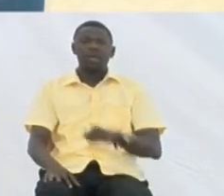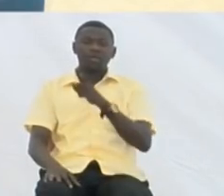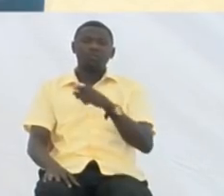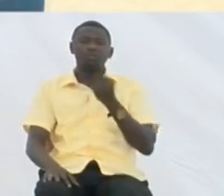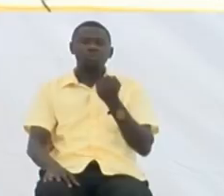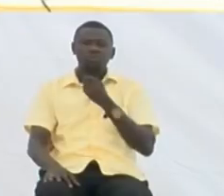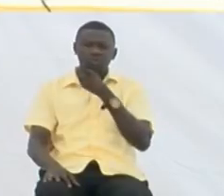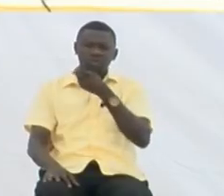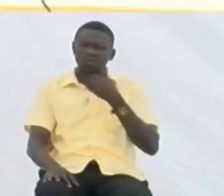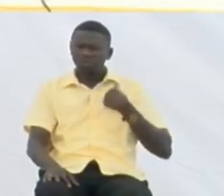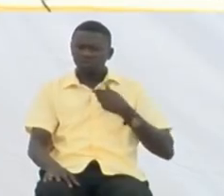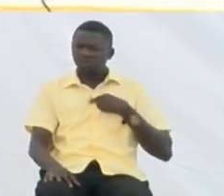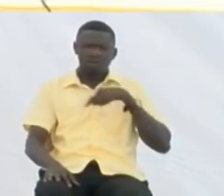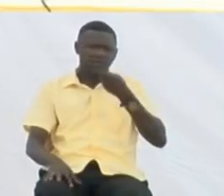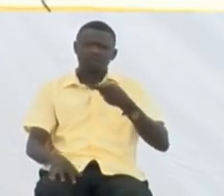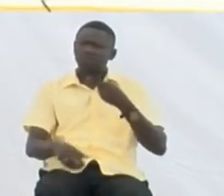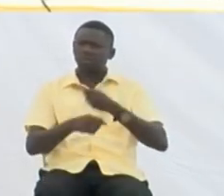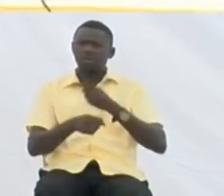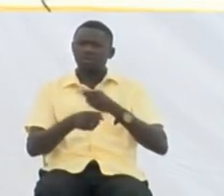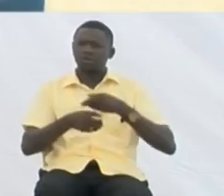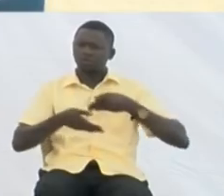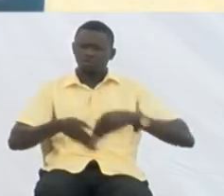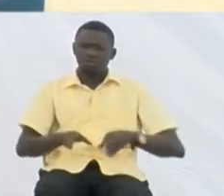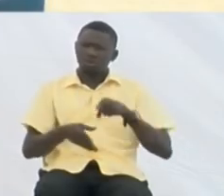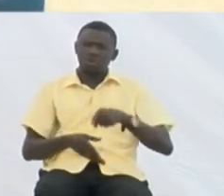Because they were strangers, they were not Gambian citizens.